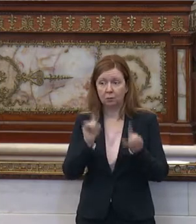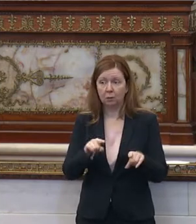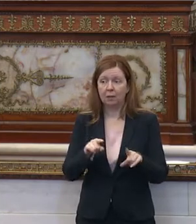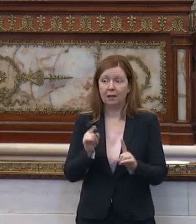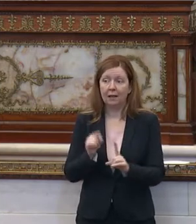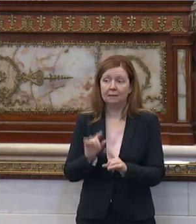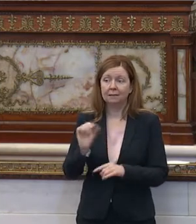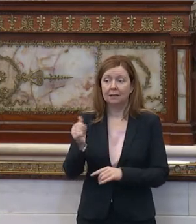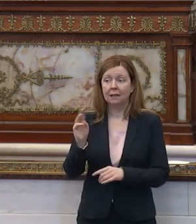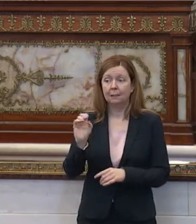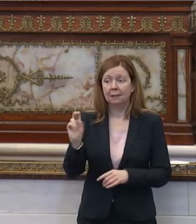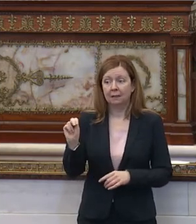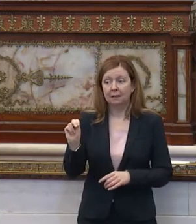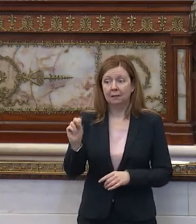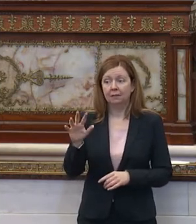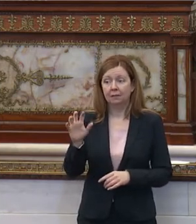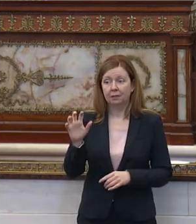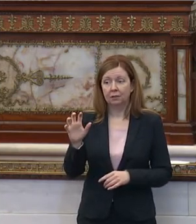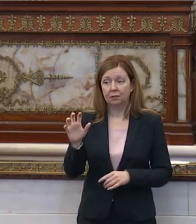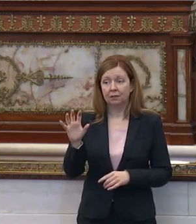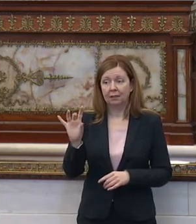as